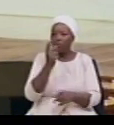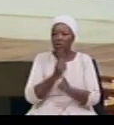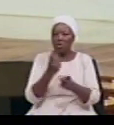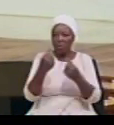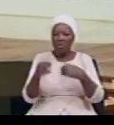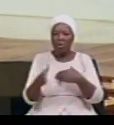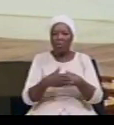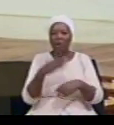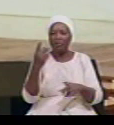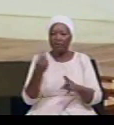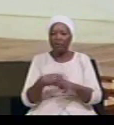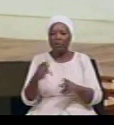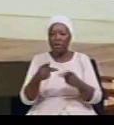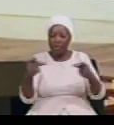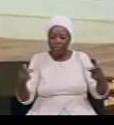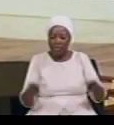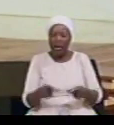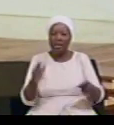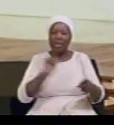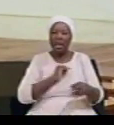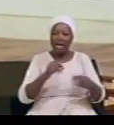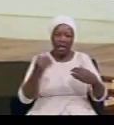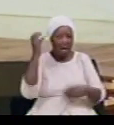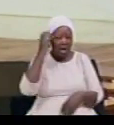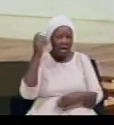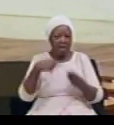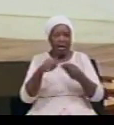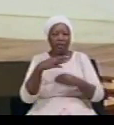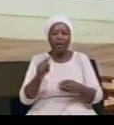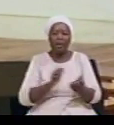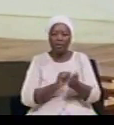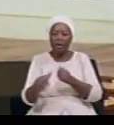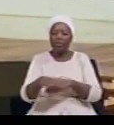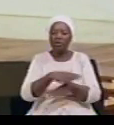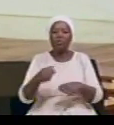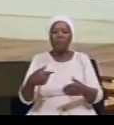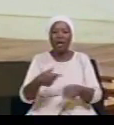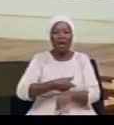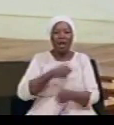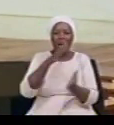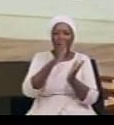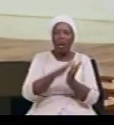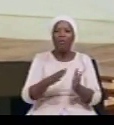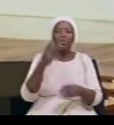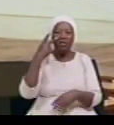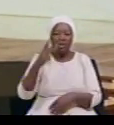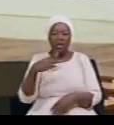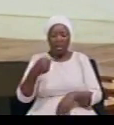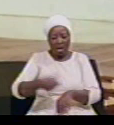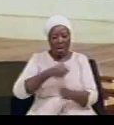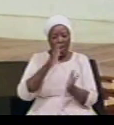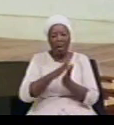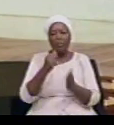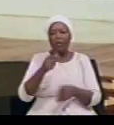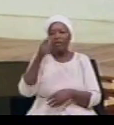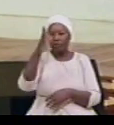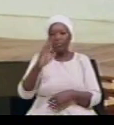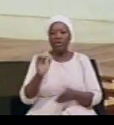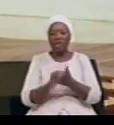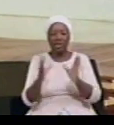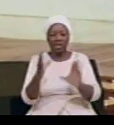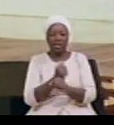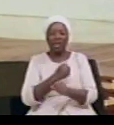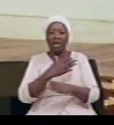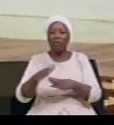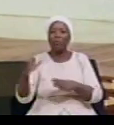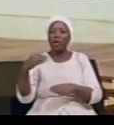a place I heard about the Passover lamb. Behold the Lamb of God that taketh away the